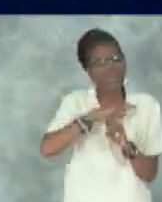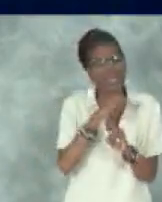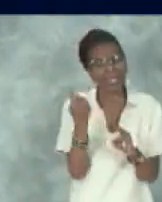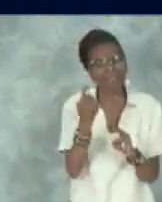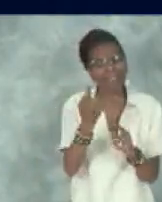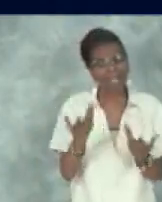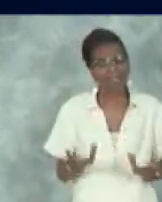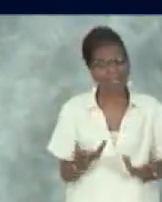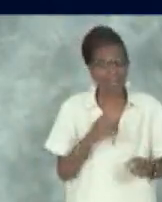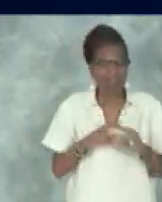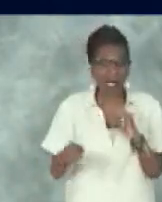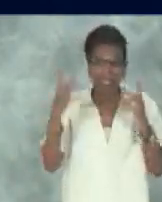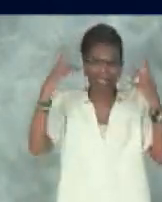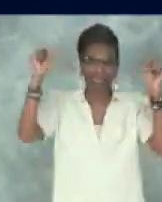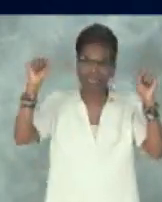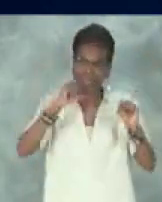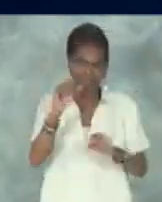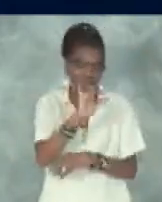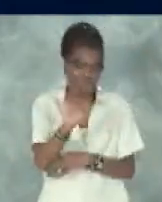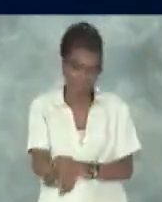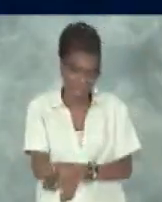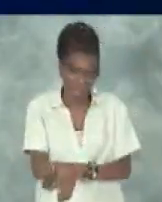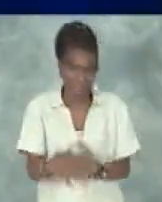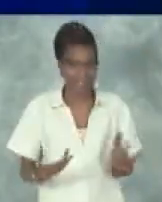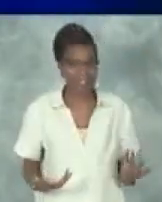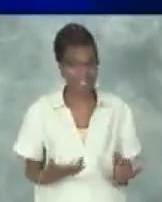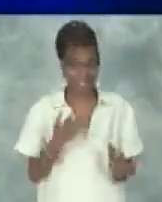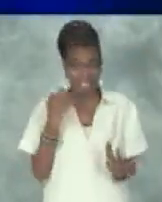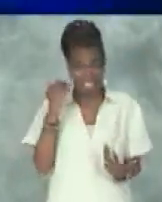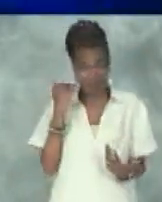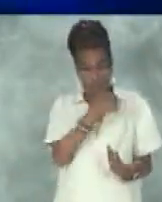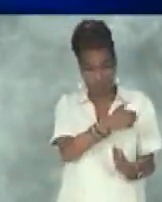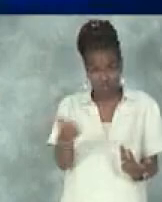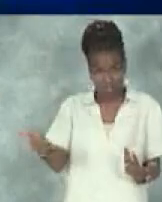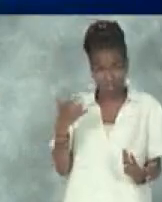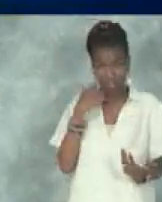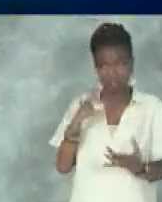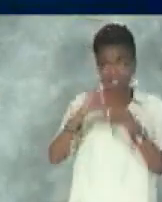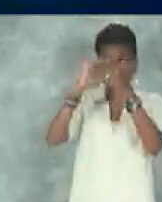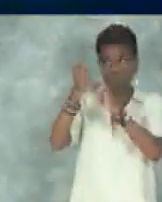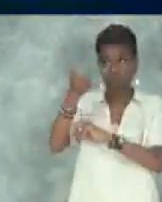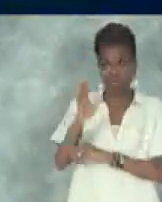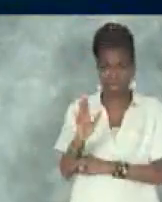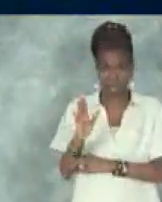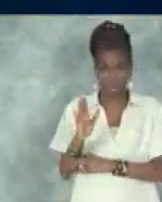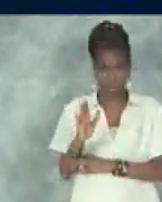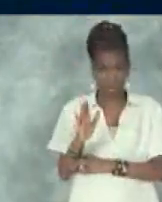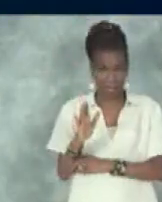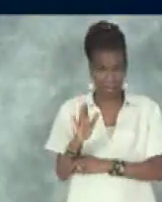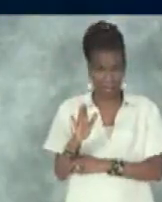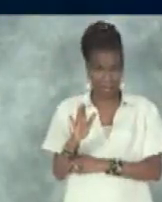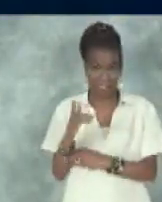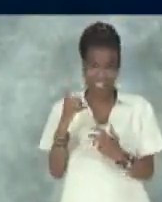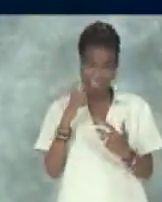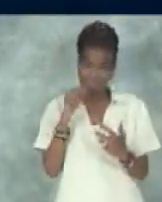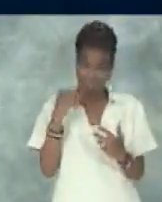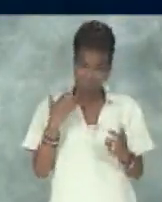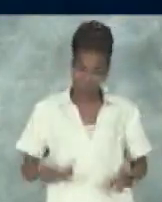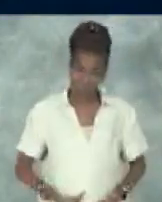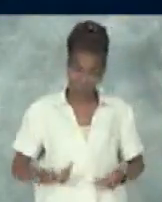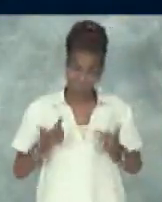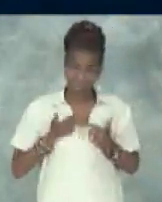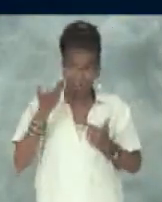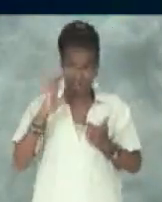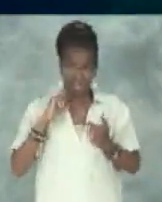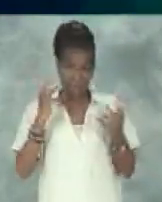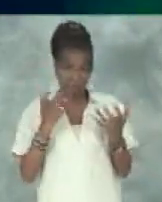to tell somebody today that if you are a child of God, and if there is an assignment on your life, you need